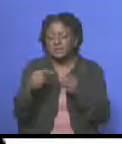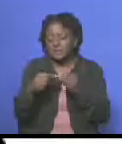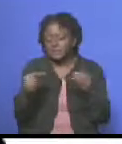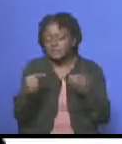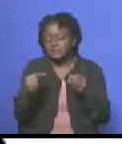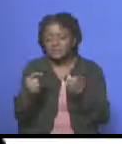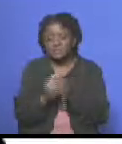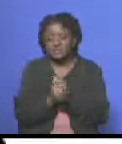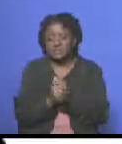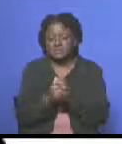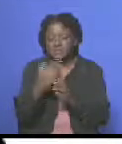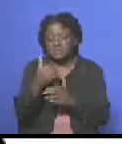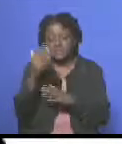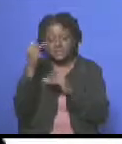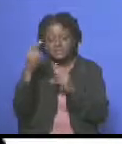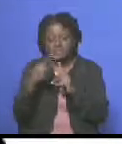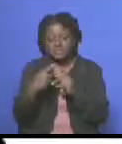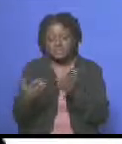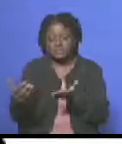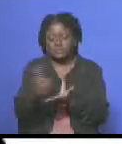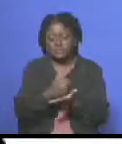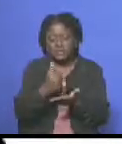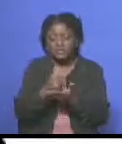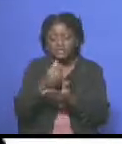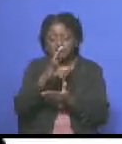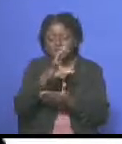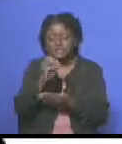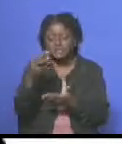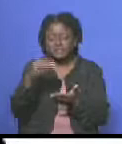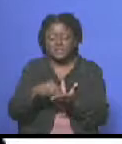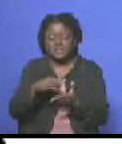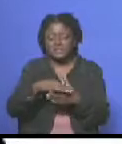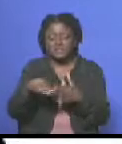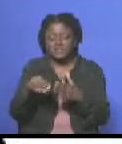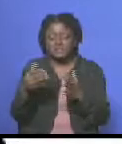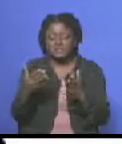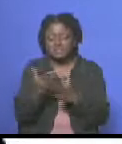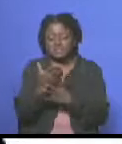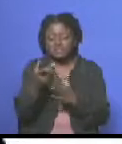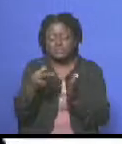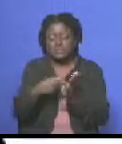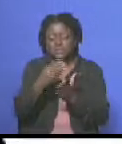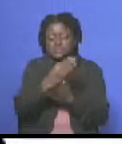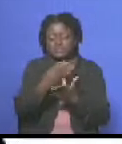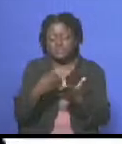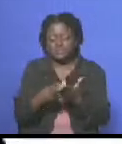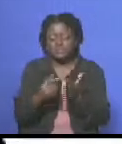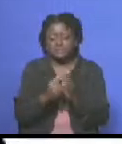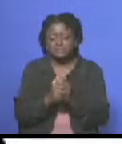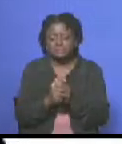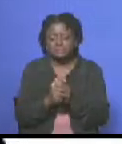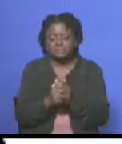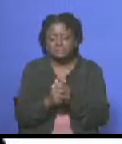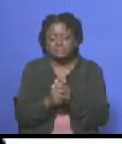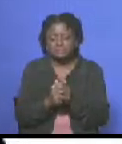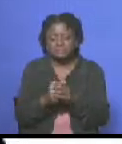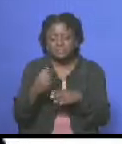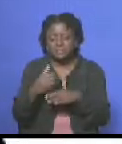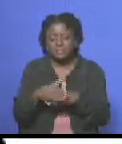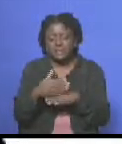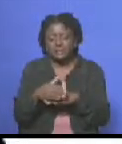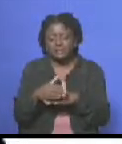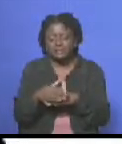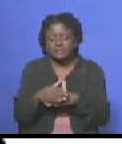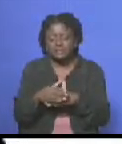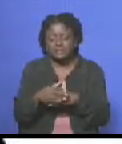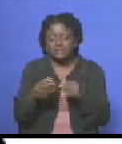$650 million through a rate reduction bond, and the Bahamas Rate Reduction Bond Limited will serve as the issuer. After a summer plagued with